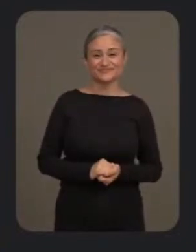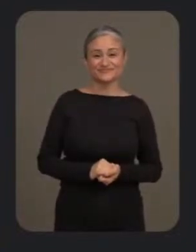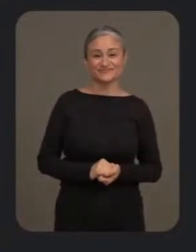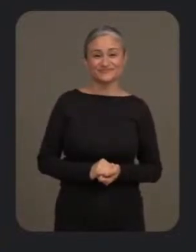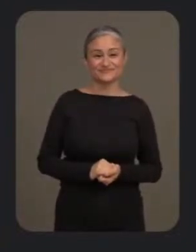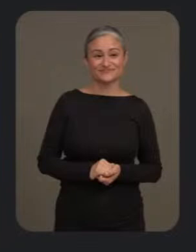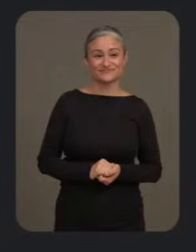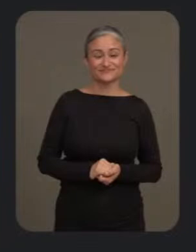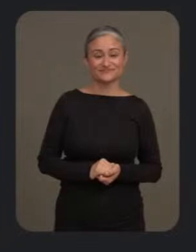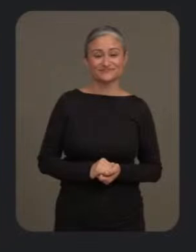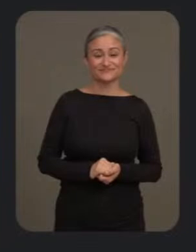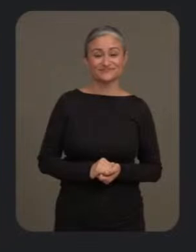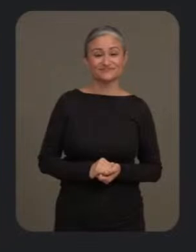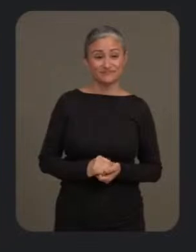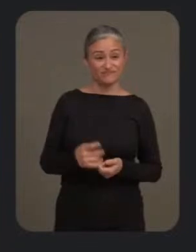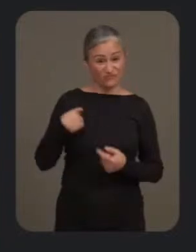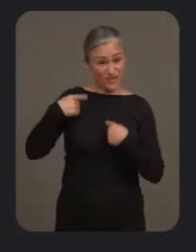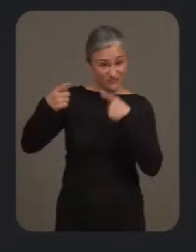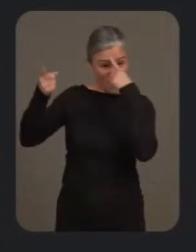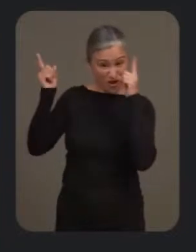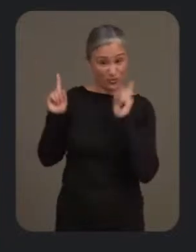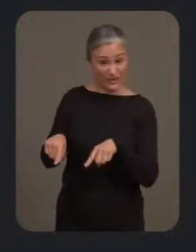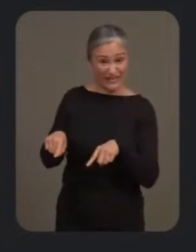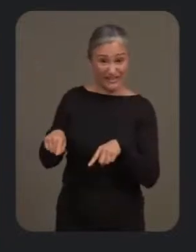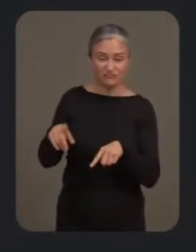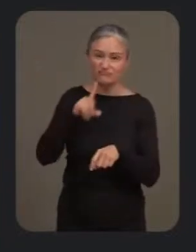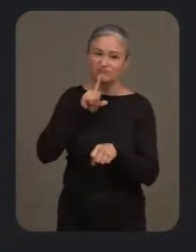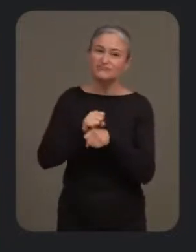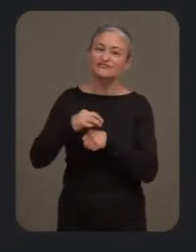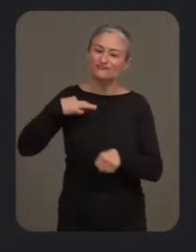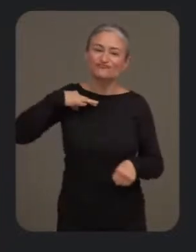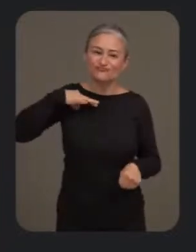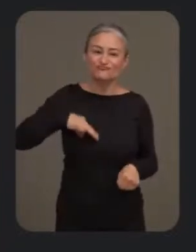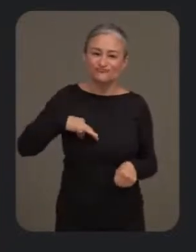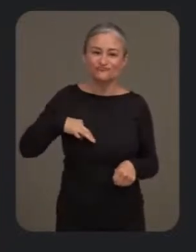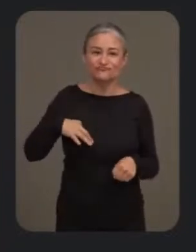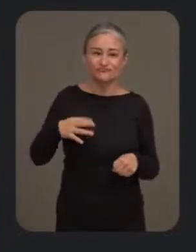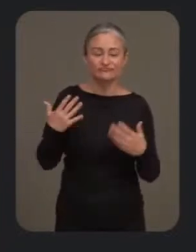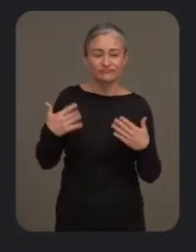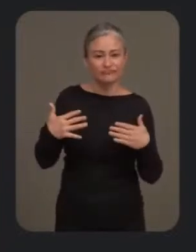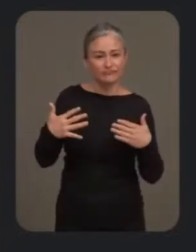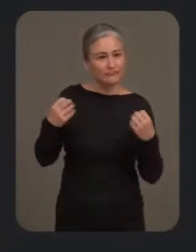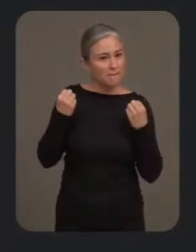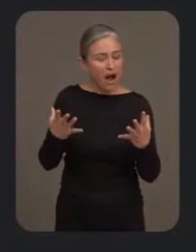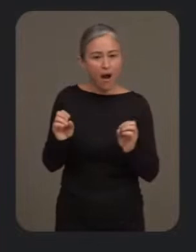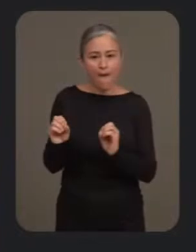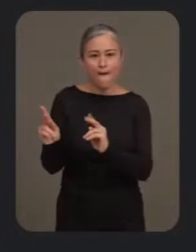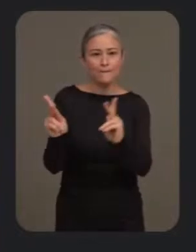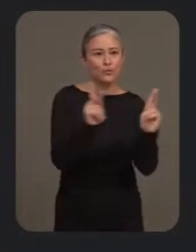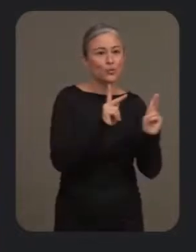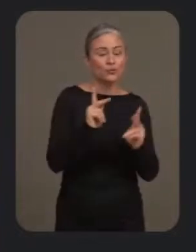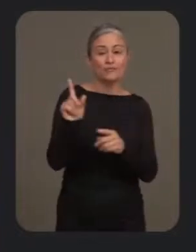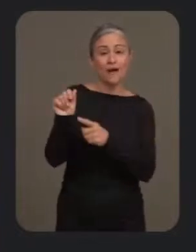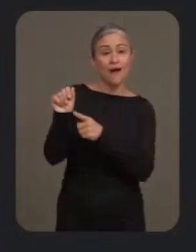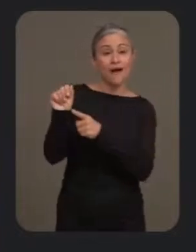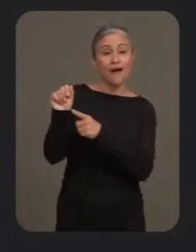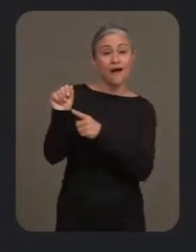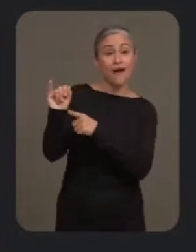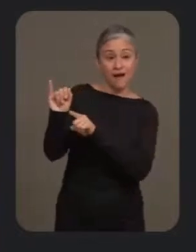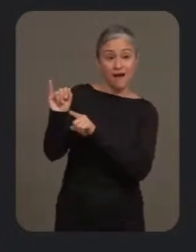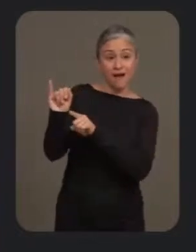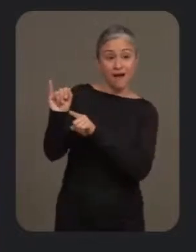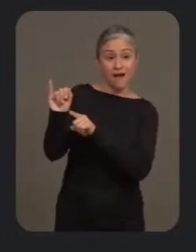We can all agree that's pretty useful. There are so many opportunities where AI can just